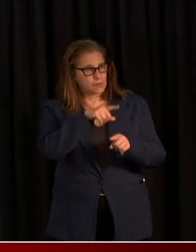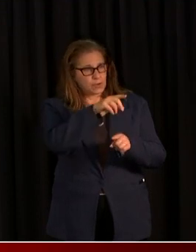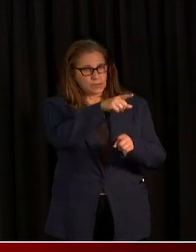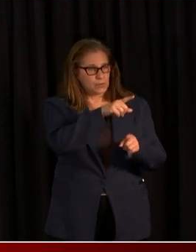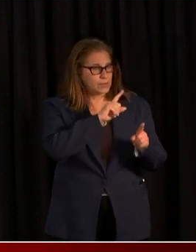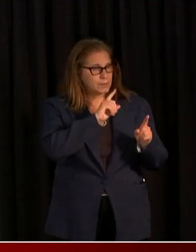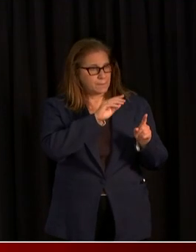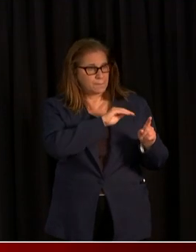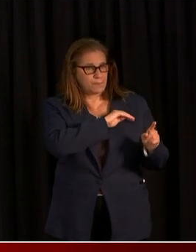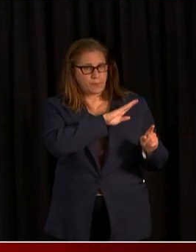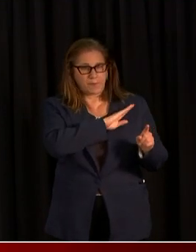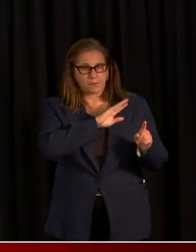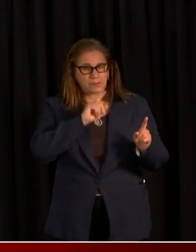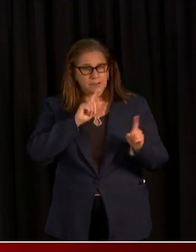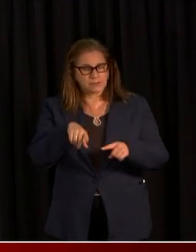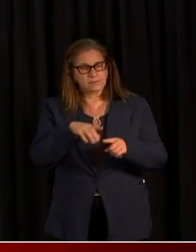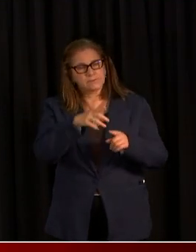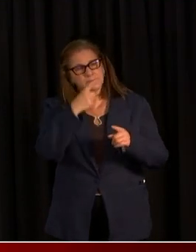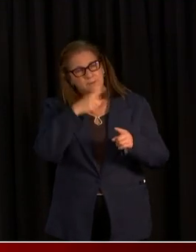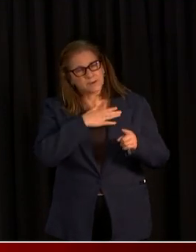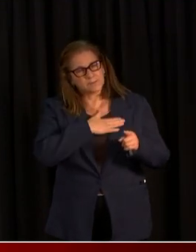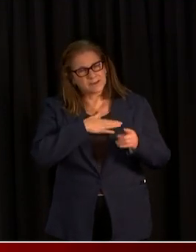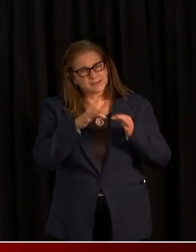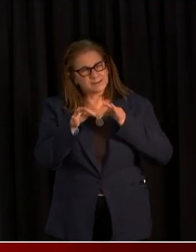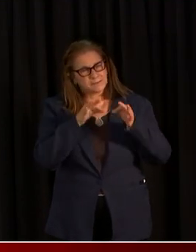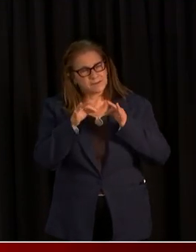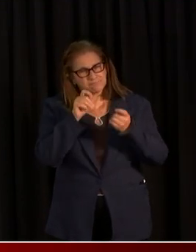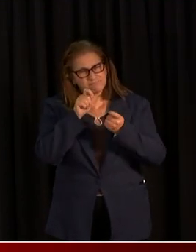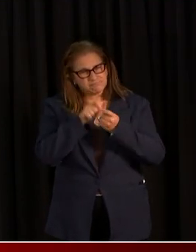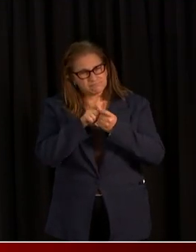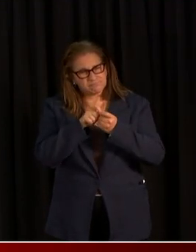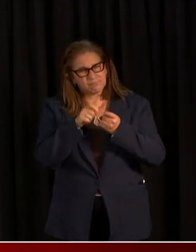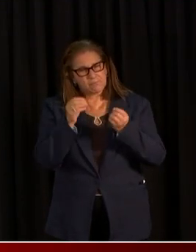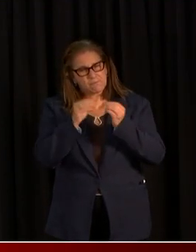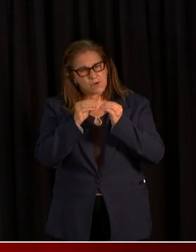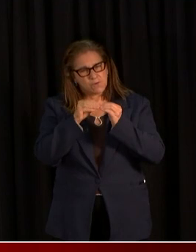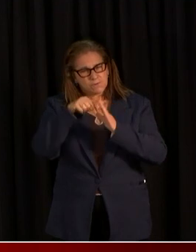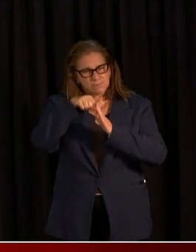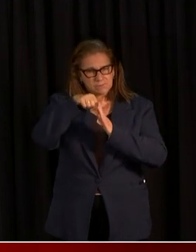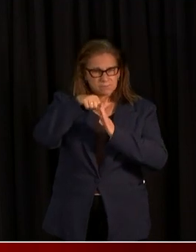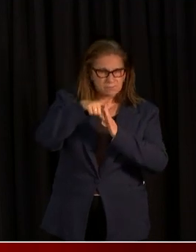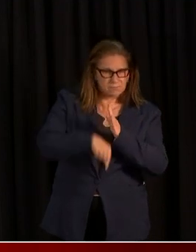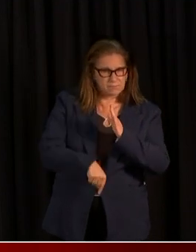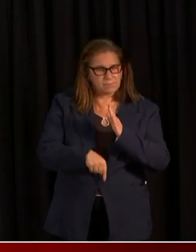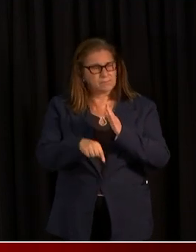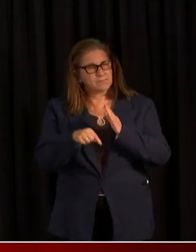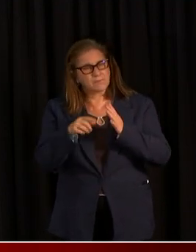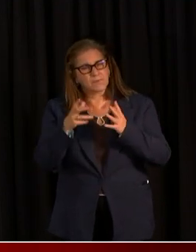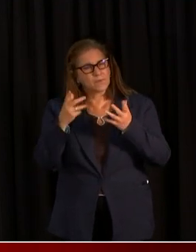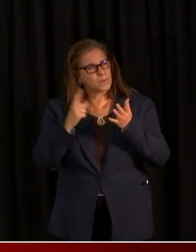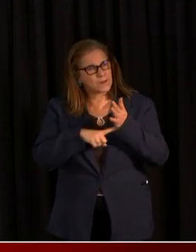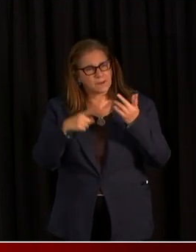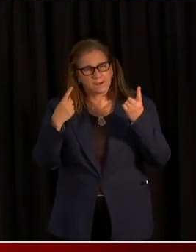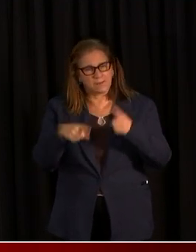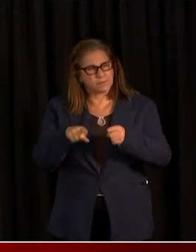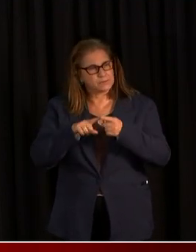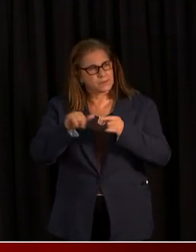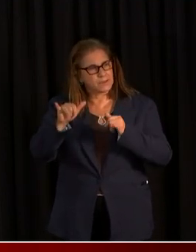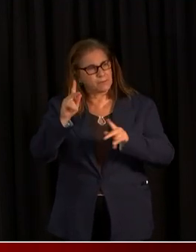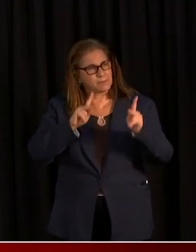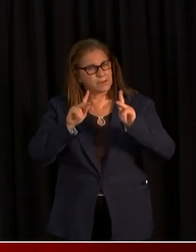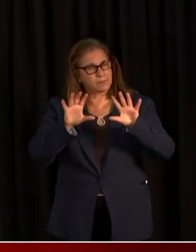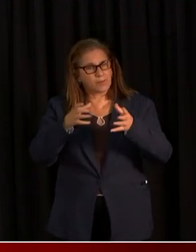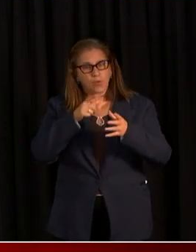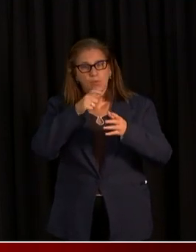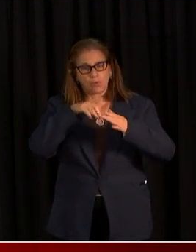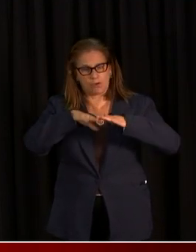through very detailed about the under 40, but what does that mean? I mean, you talked about